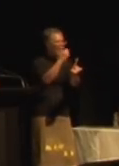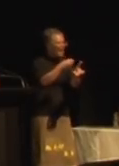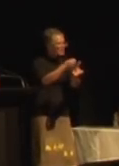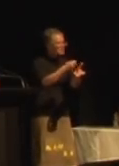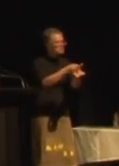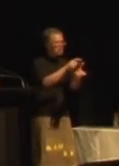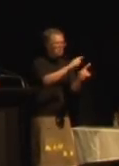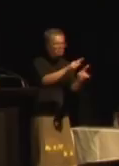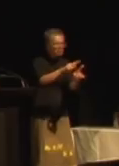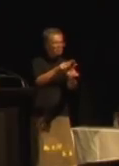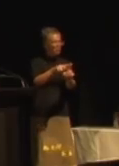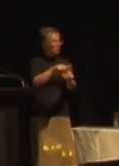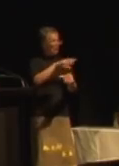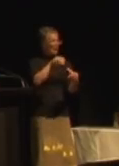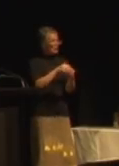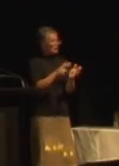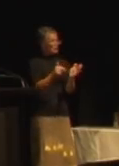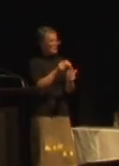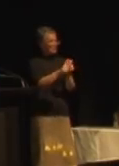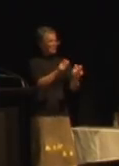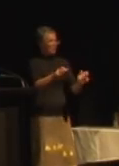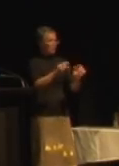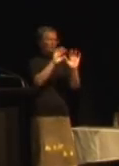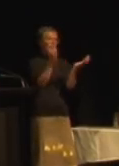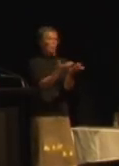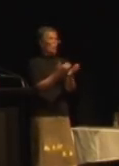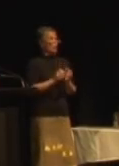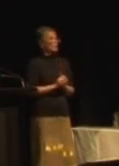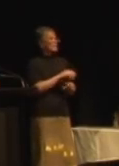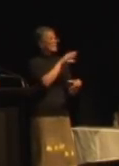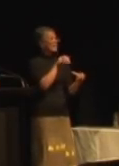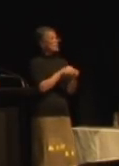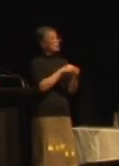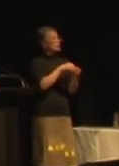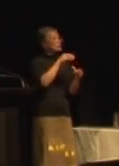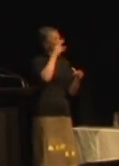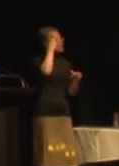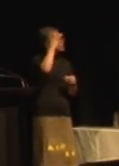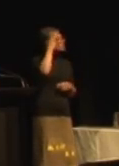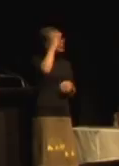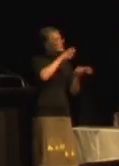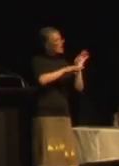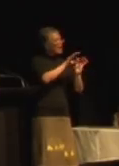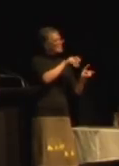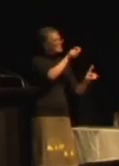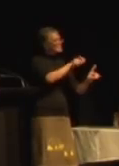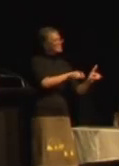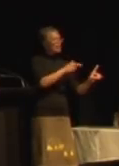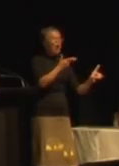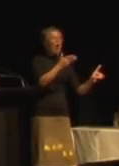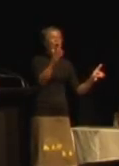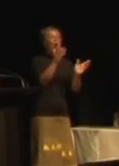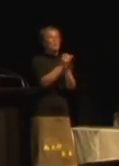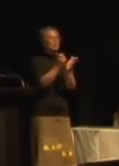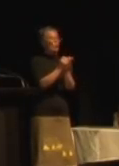countries, including New Zealand. This year, our fellows include a neuroscientist who's building open source